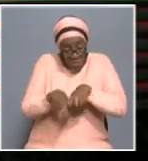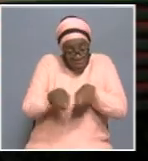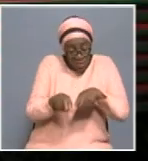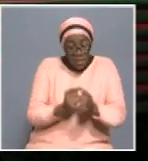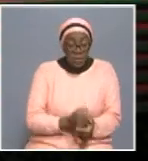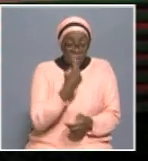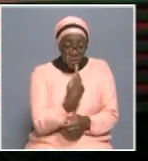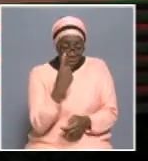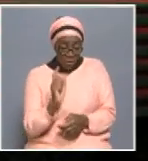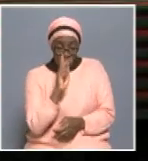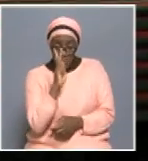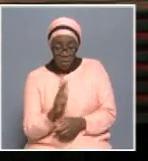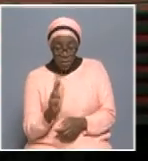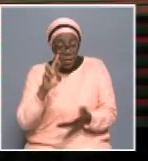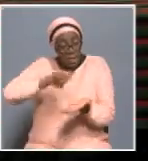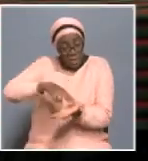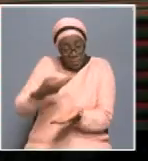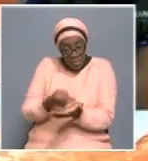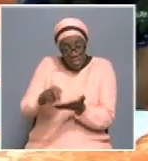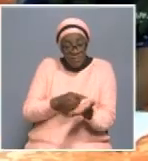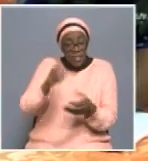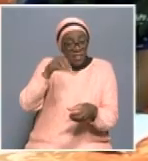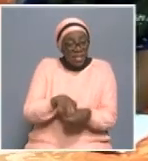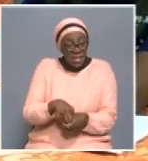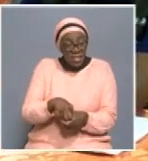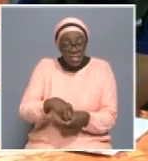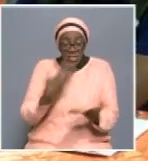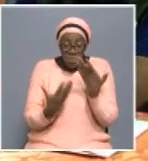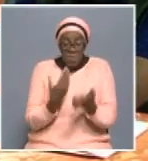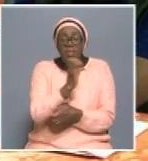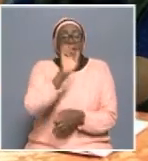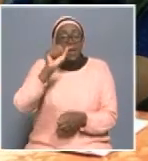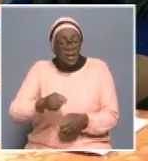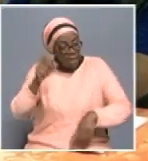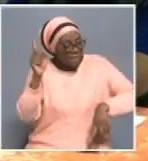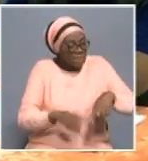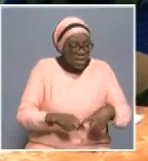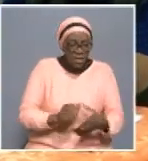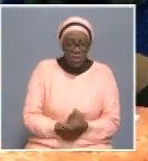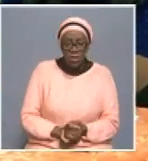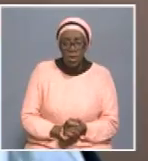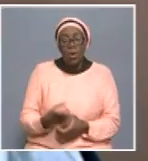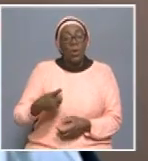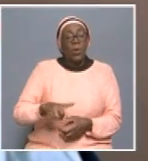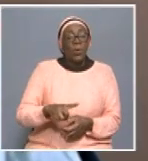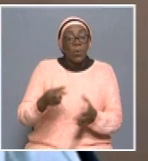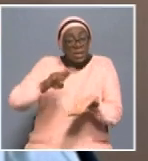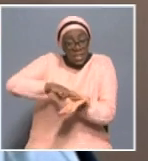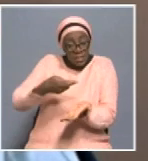the constituencies, or is it automatic in terms of amendment that have expelled